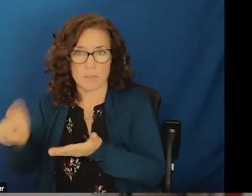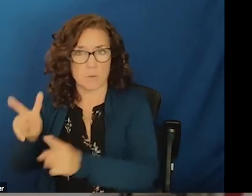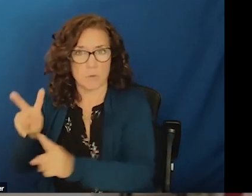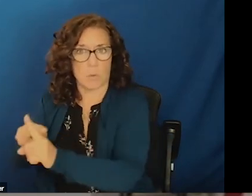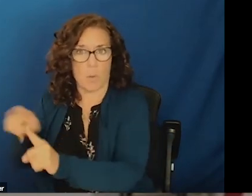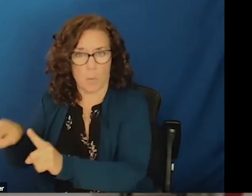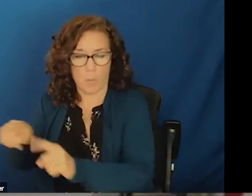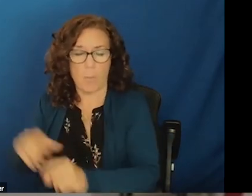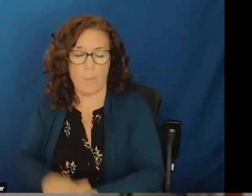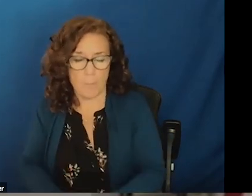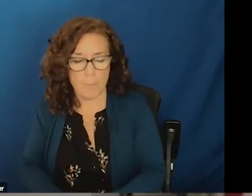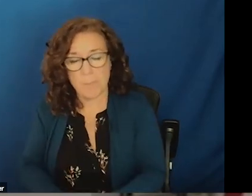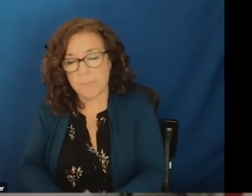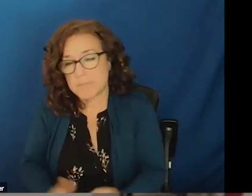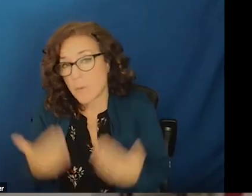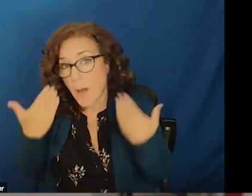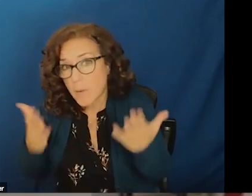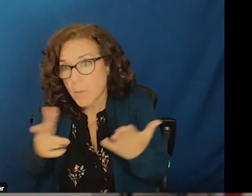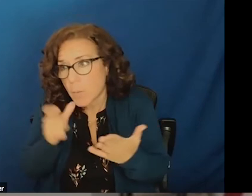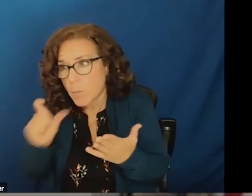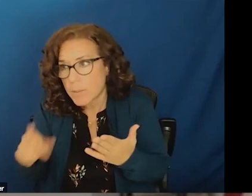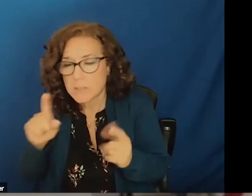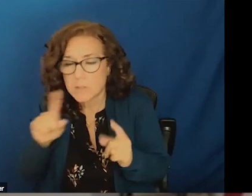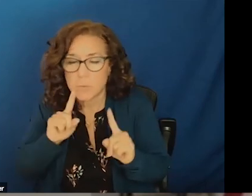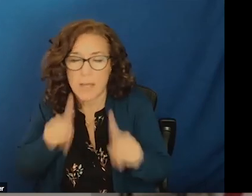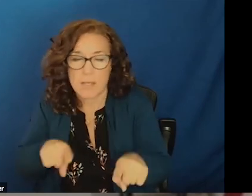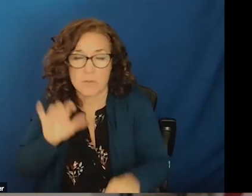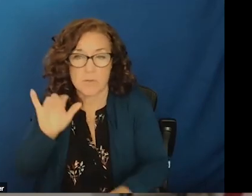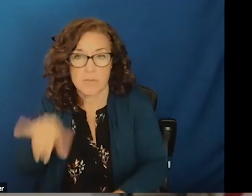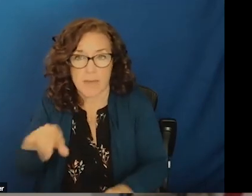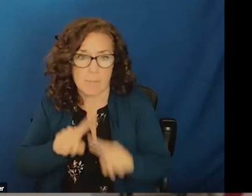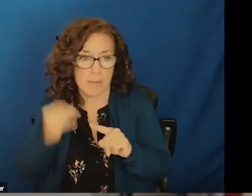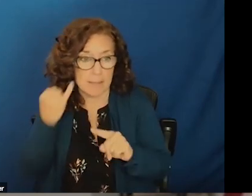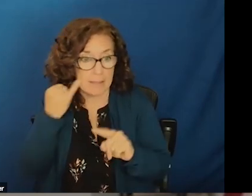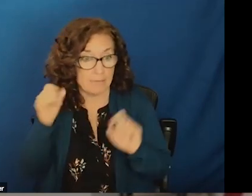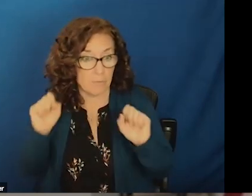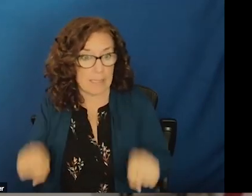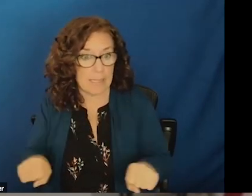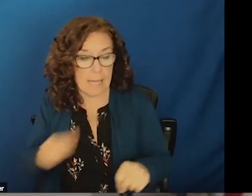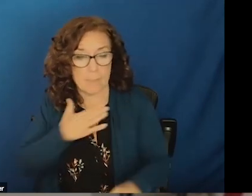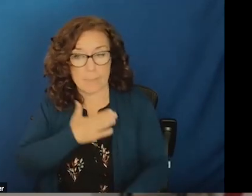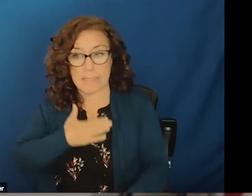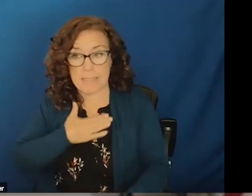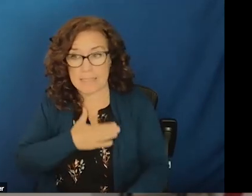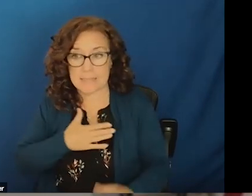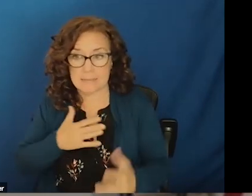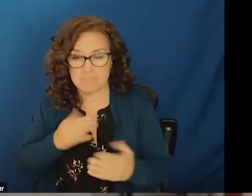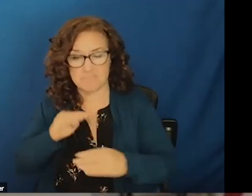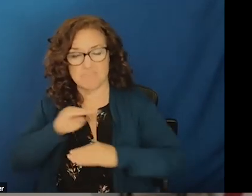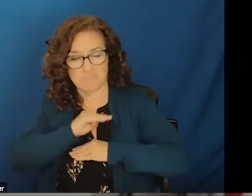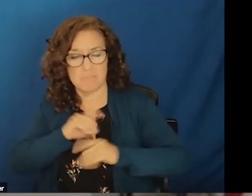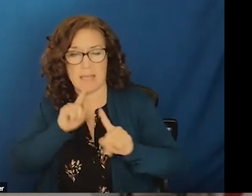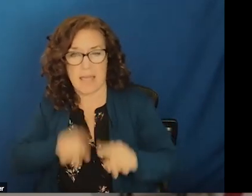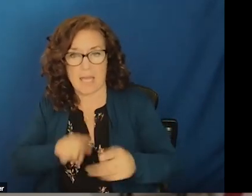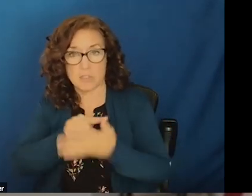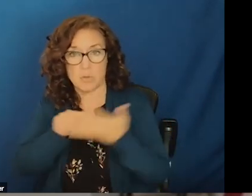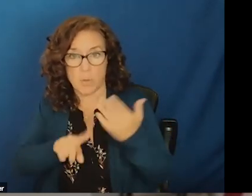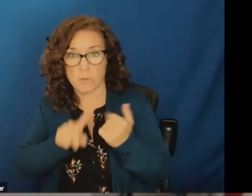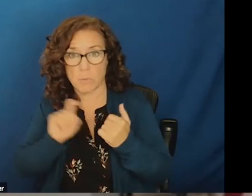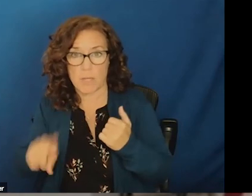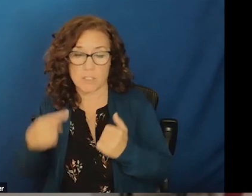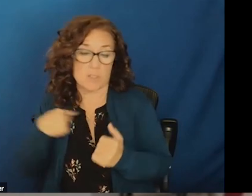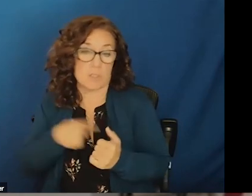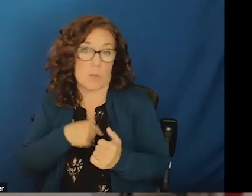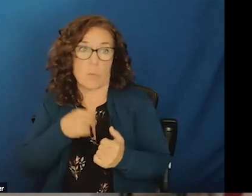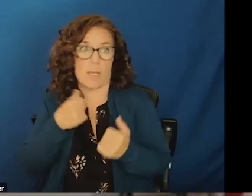to to answer that, but if we could please get these questions answered so we don't hear them every time. Not that